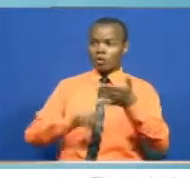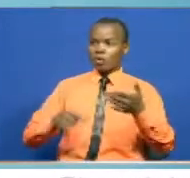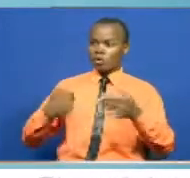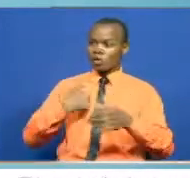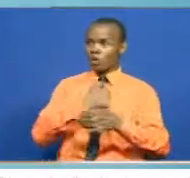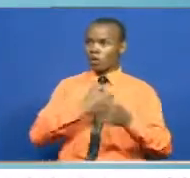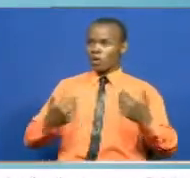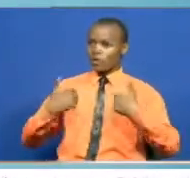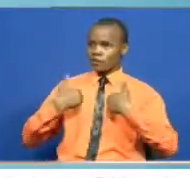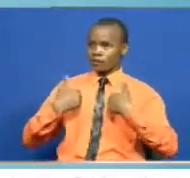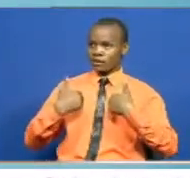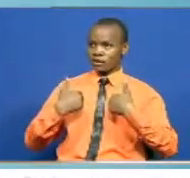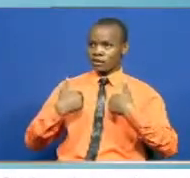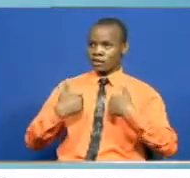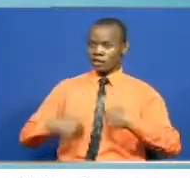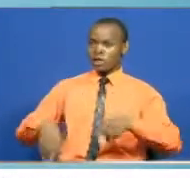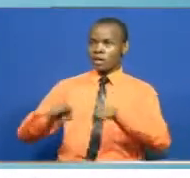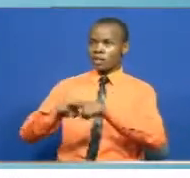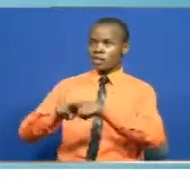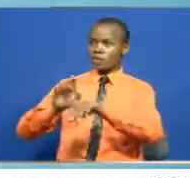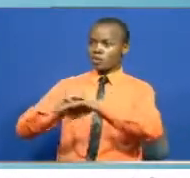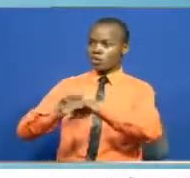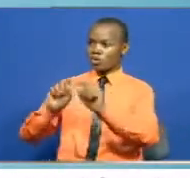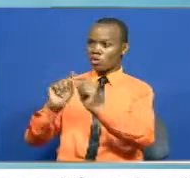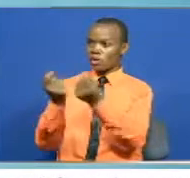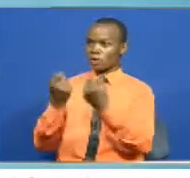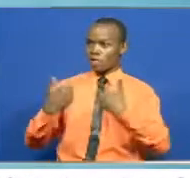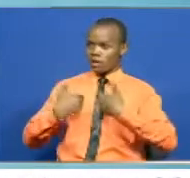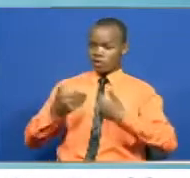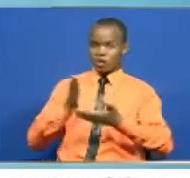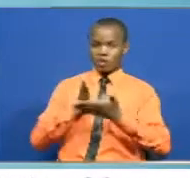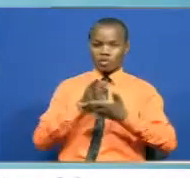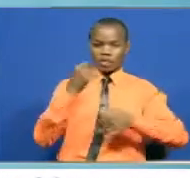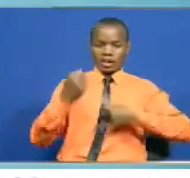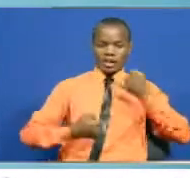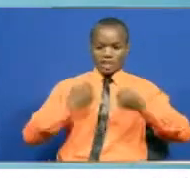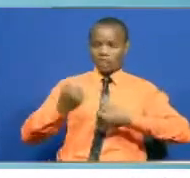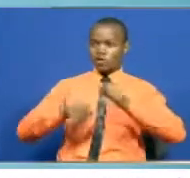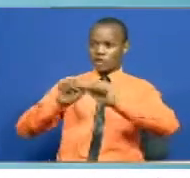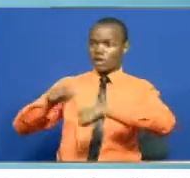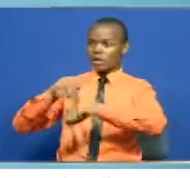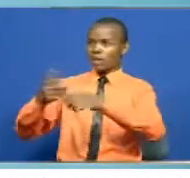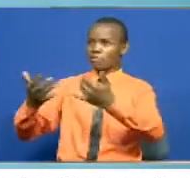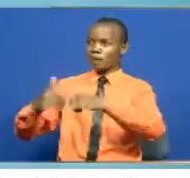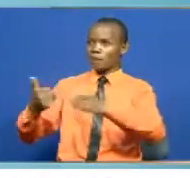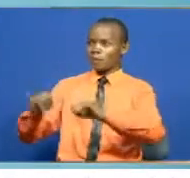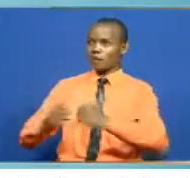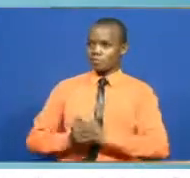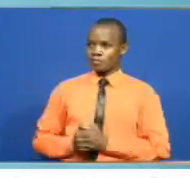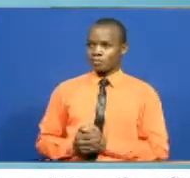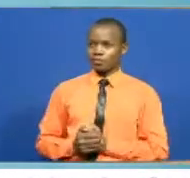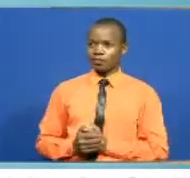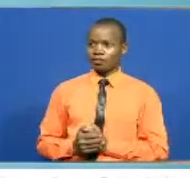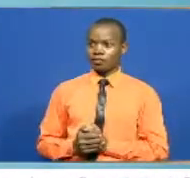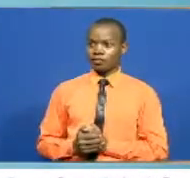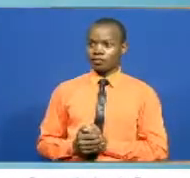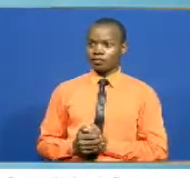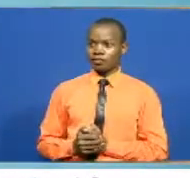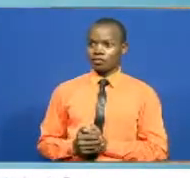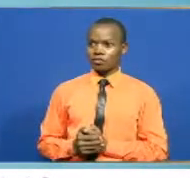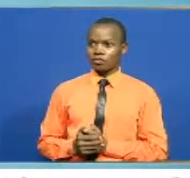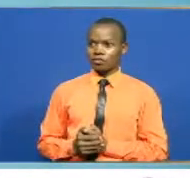And we have a very good team. You'll enjoy it. You'll enjoy watching us play. So coming to